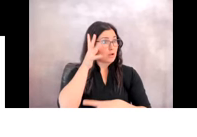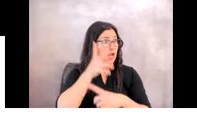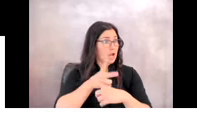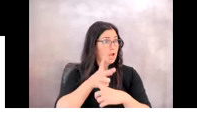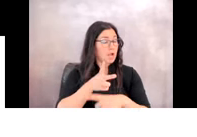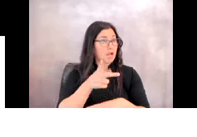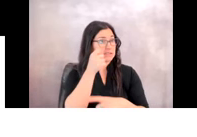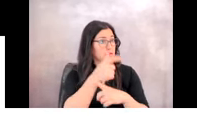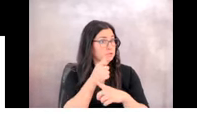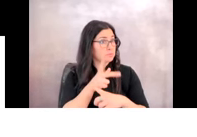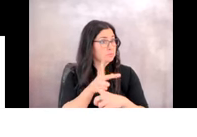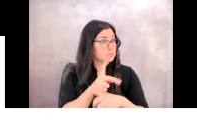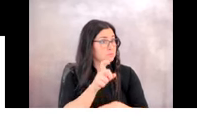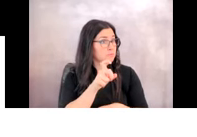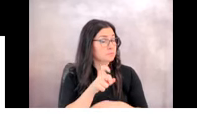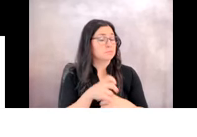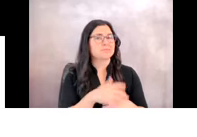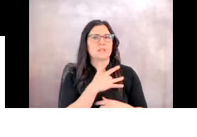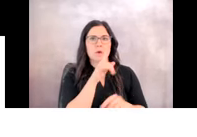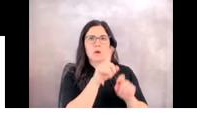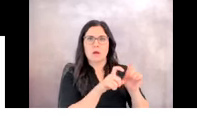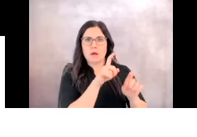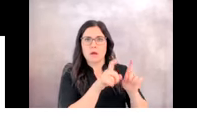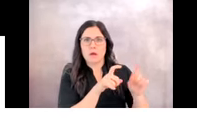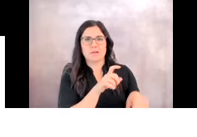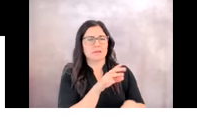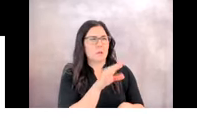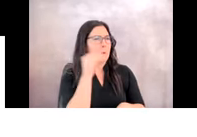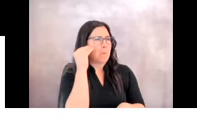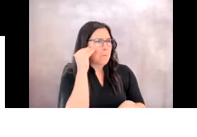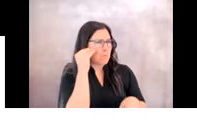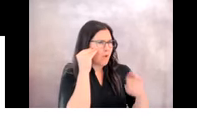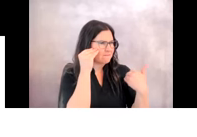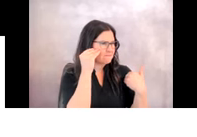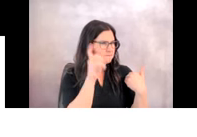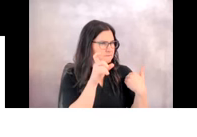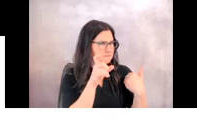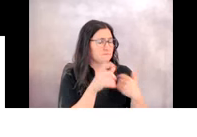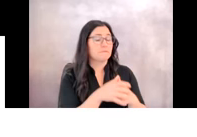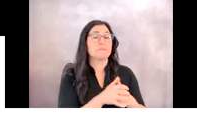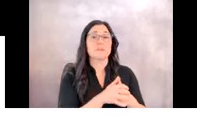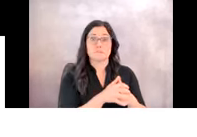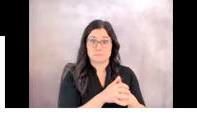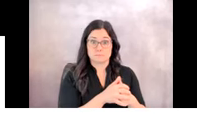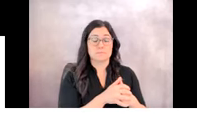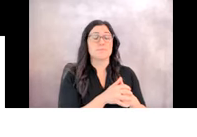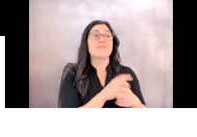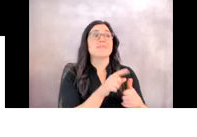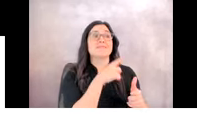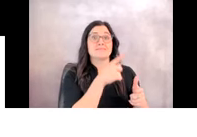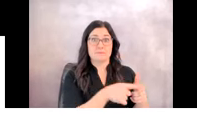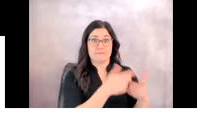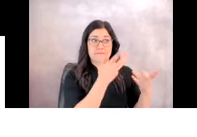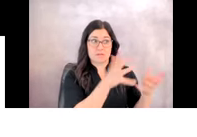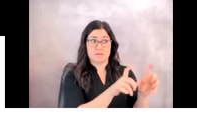siblings? There are a lot. How's your housing situation? So all of these questions then lead to, okay,